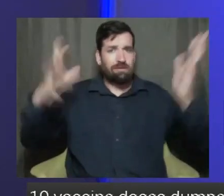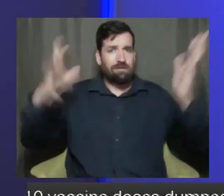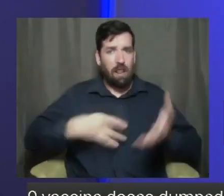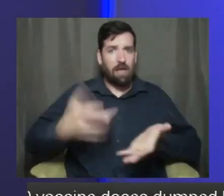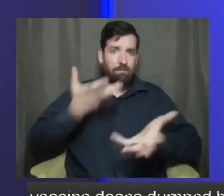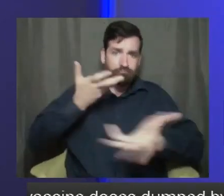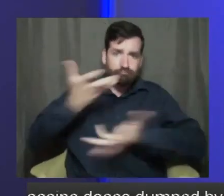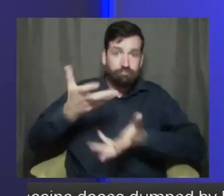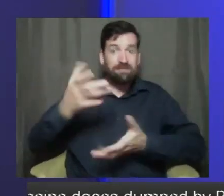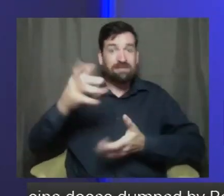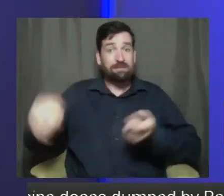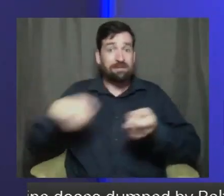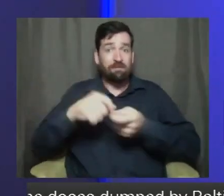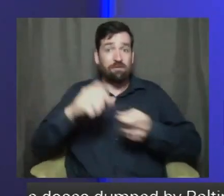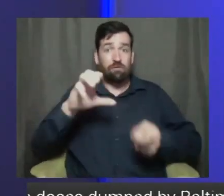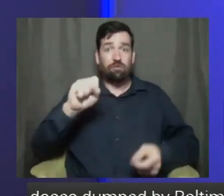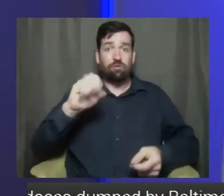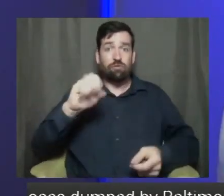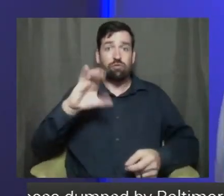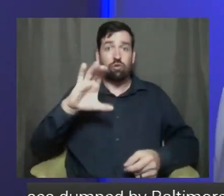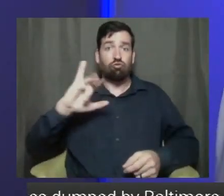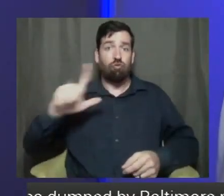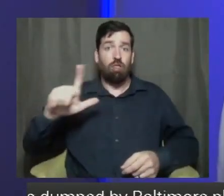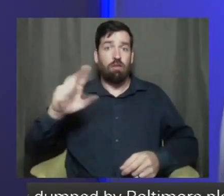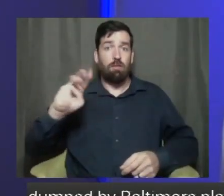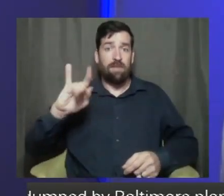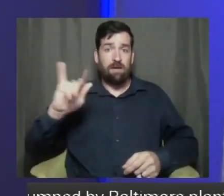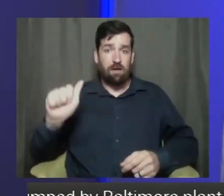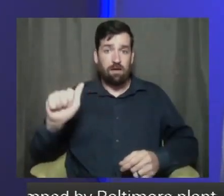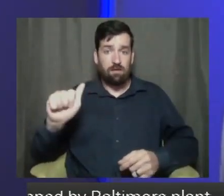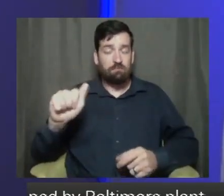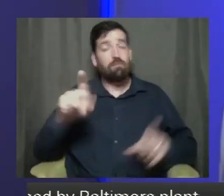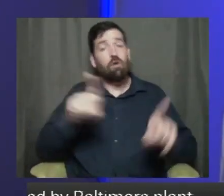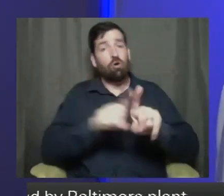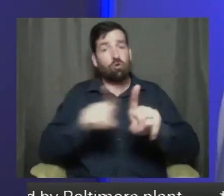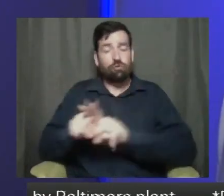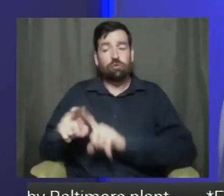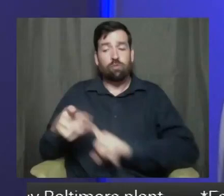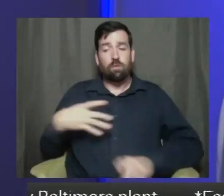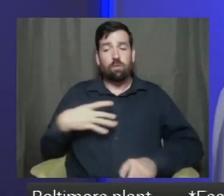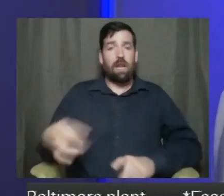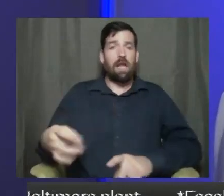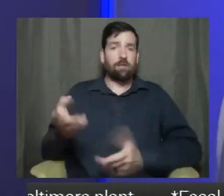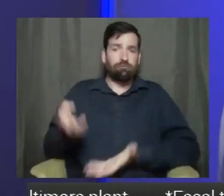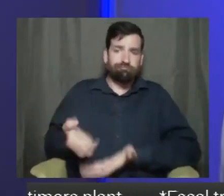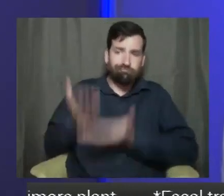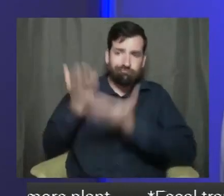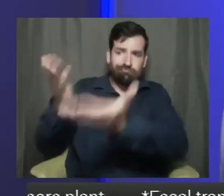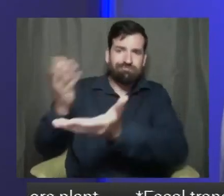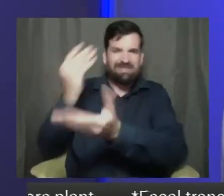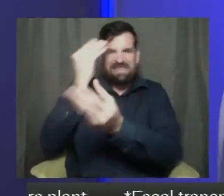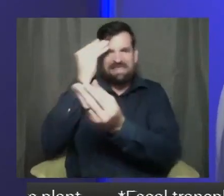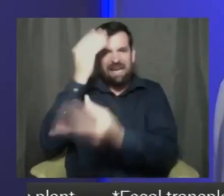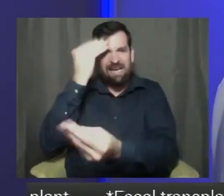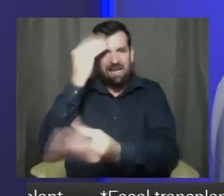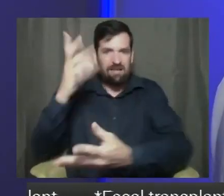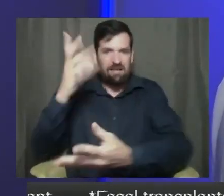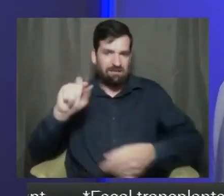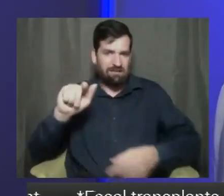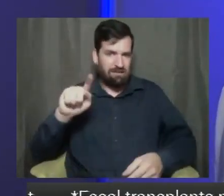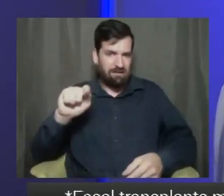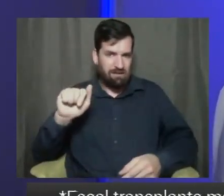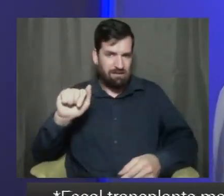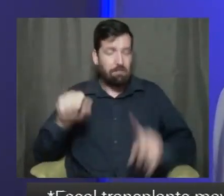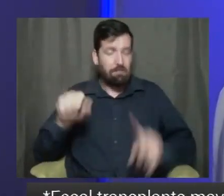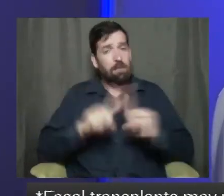so reaching them where they are. And then the other thing is we like to present everyone with the data, and I think that's great. But we also need to talk